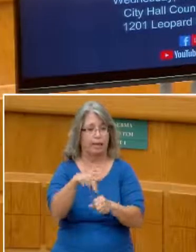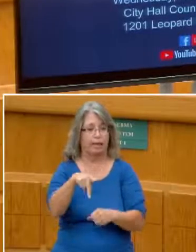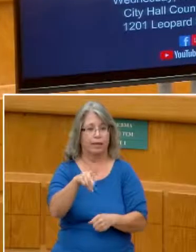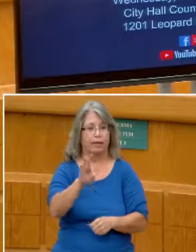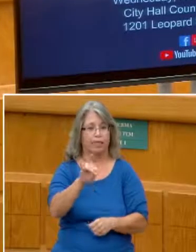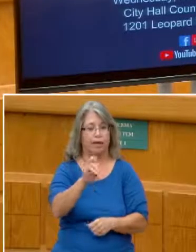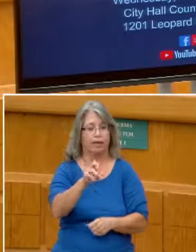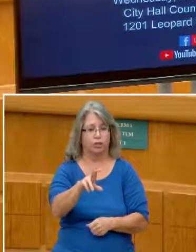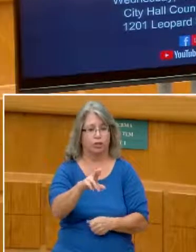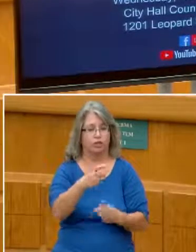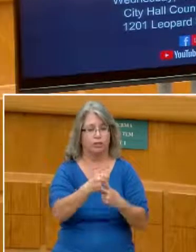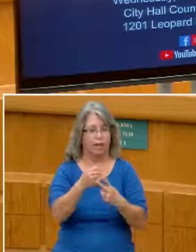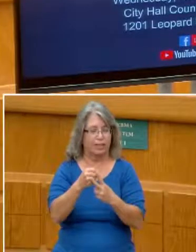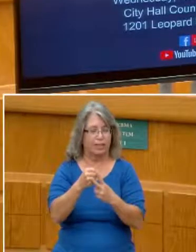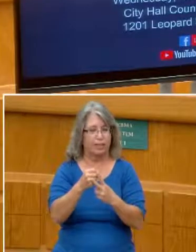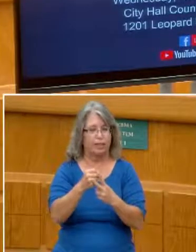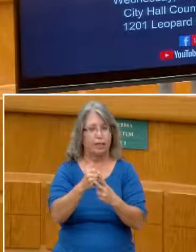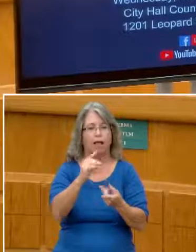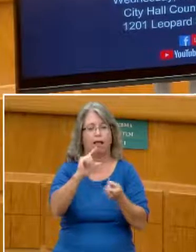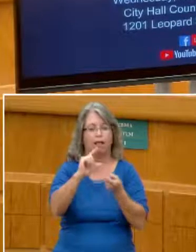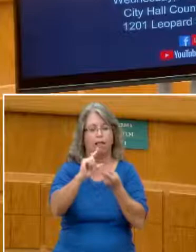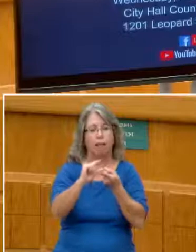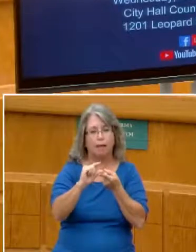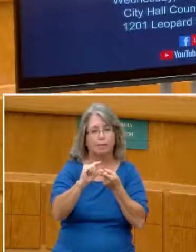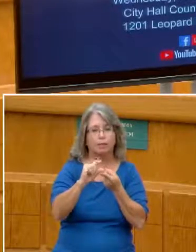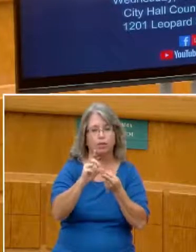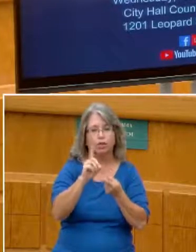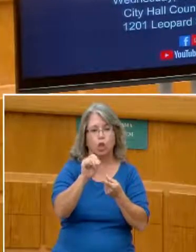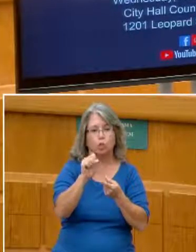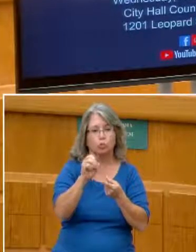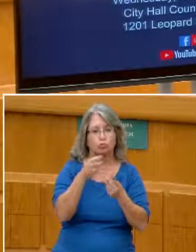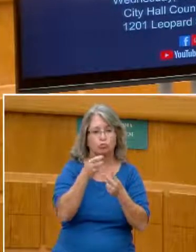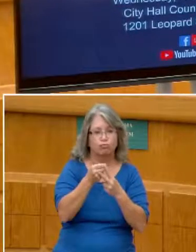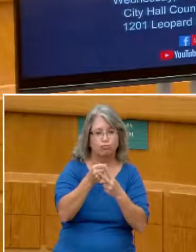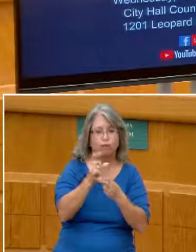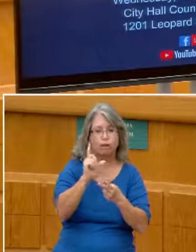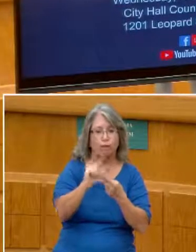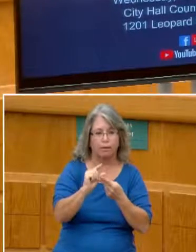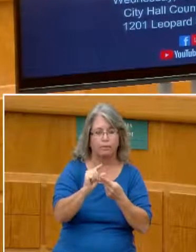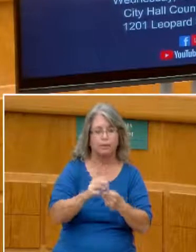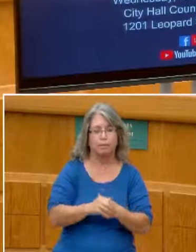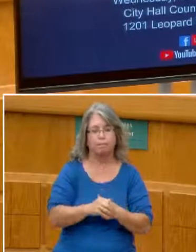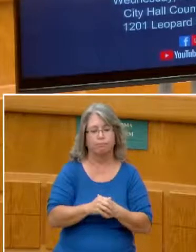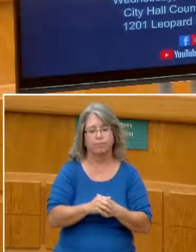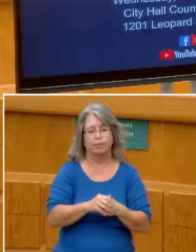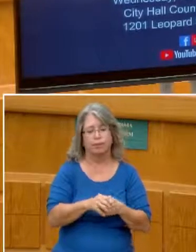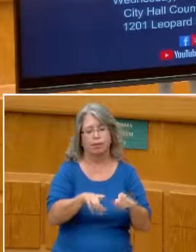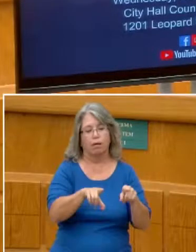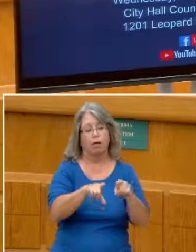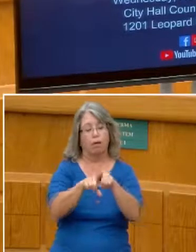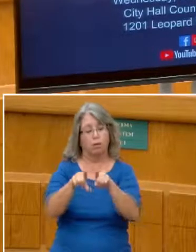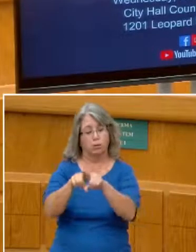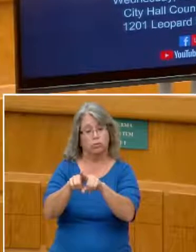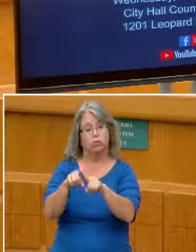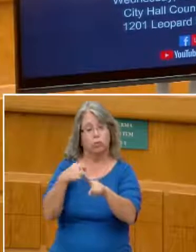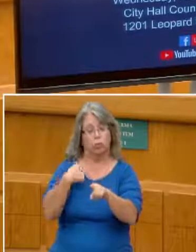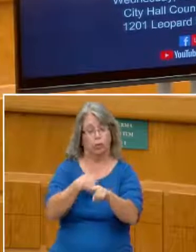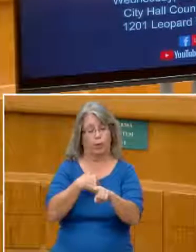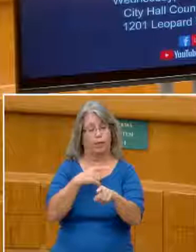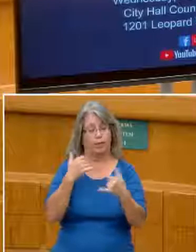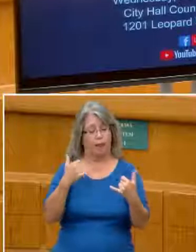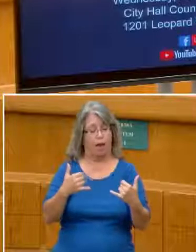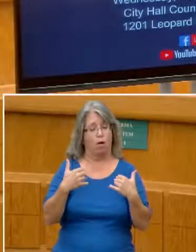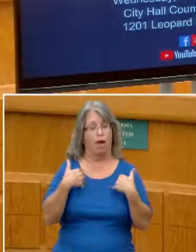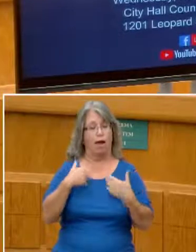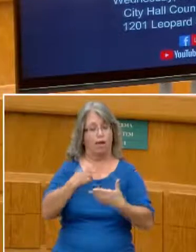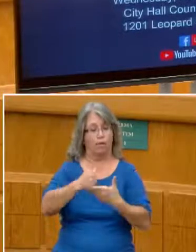CDC director, as well as the Department of State Health Services, has also approved us beginning to give those vaccines out, and